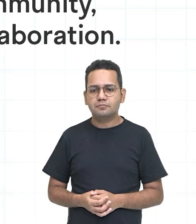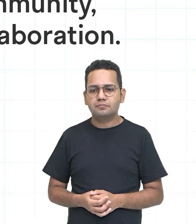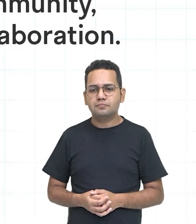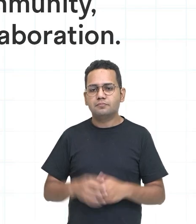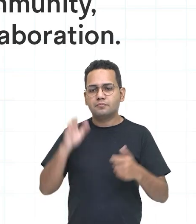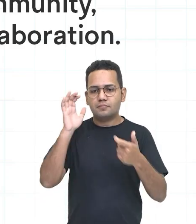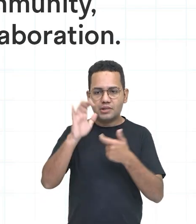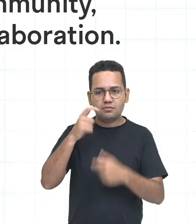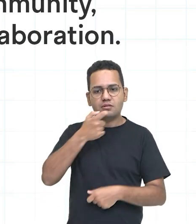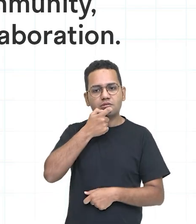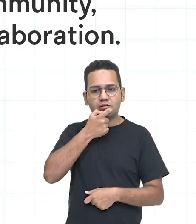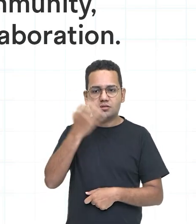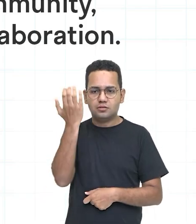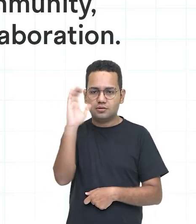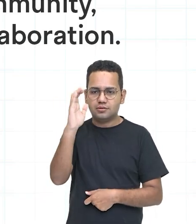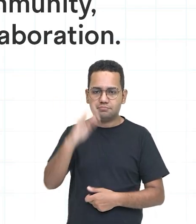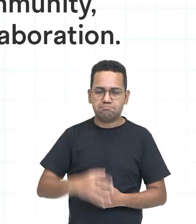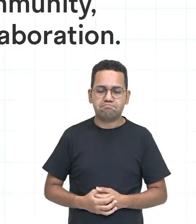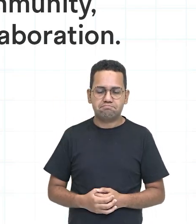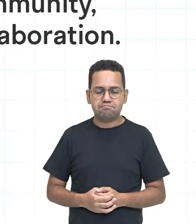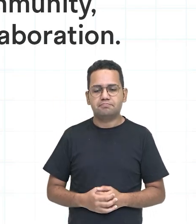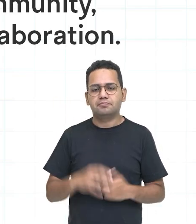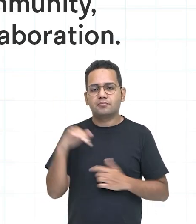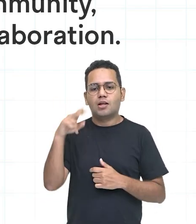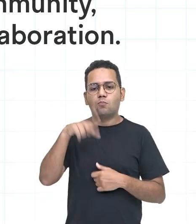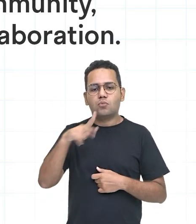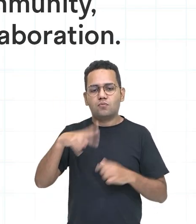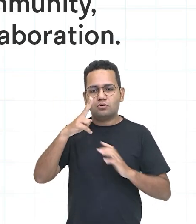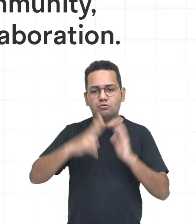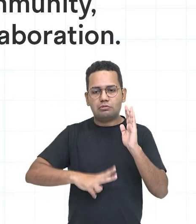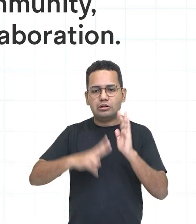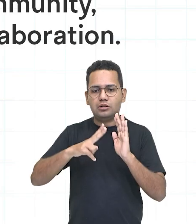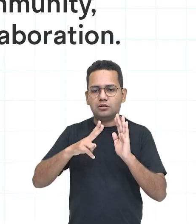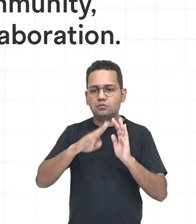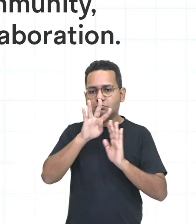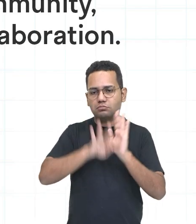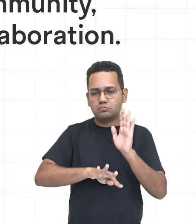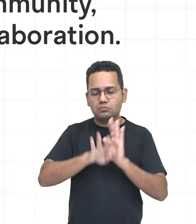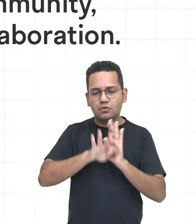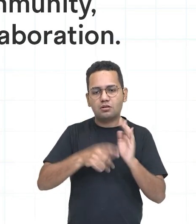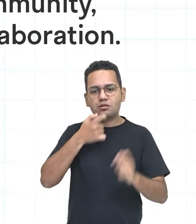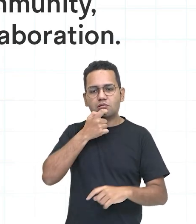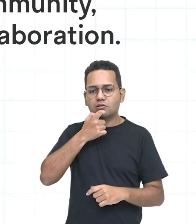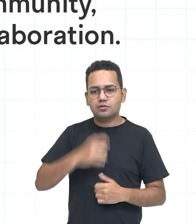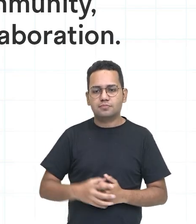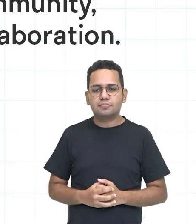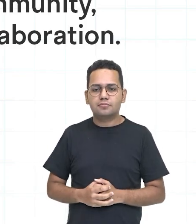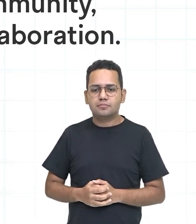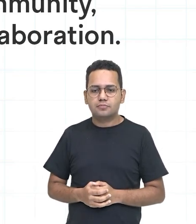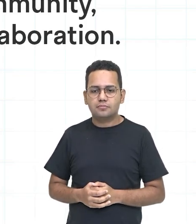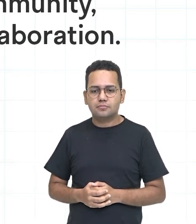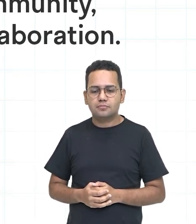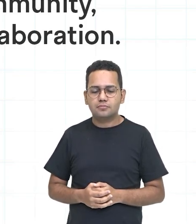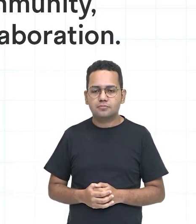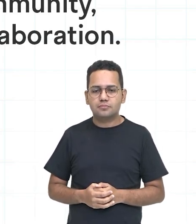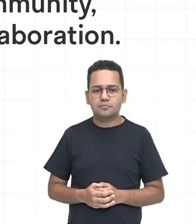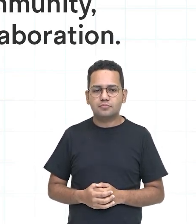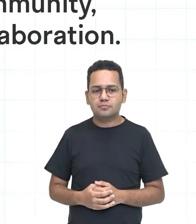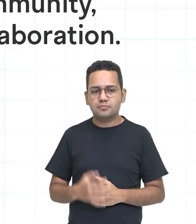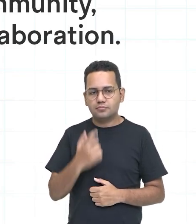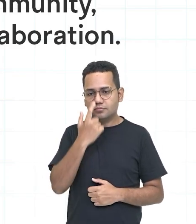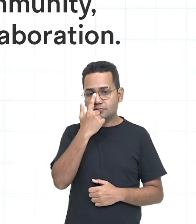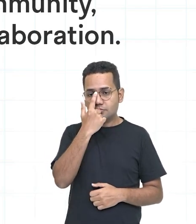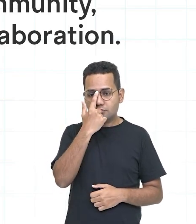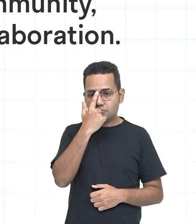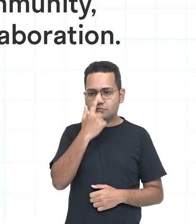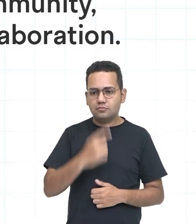English has become the facto lingua franca of the scientific community, facilitating global communication and collaboration.